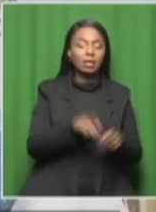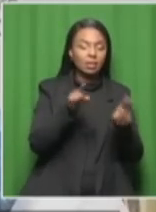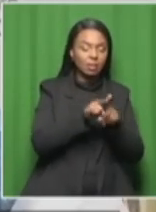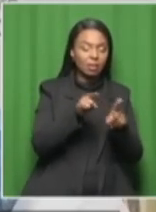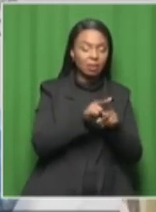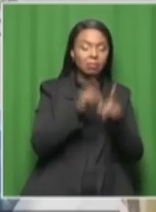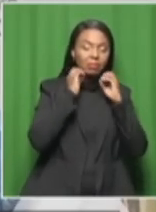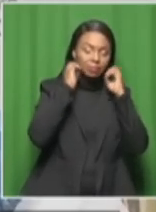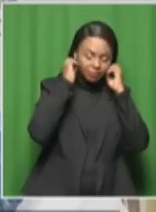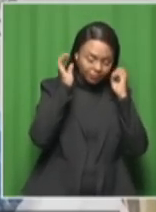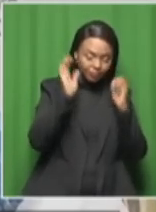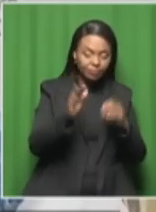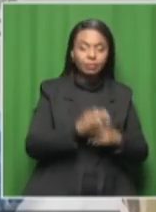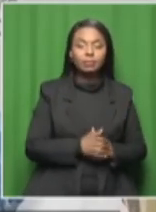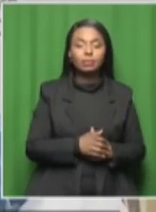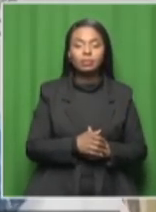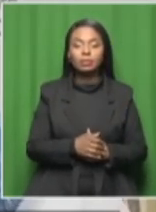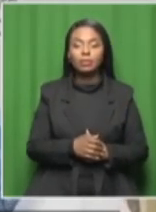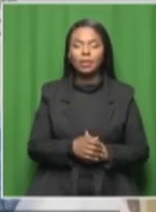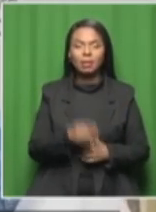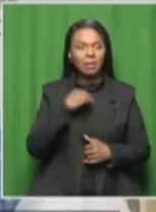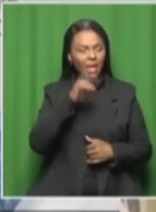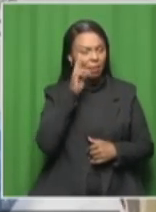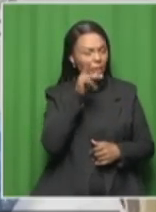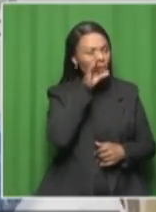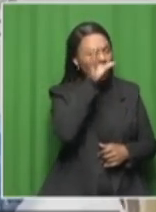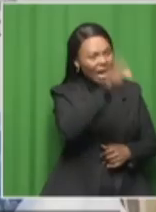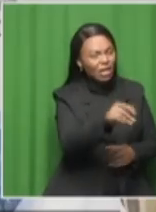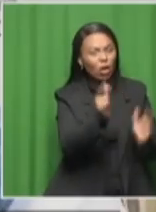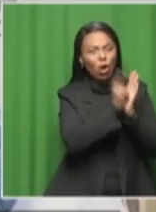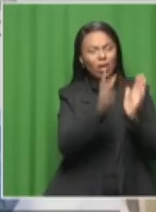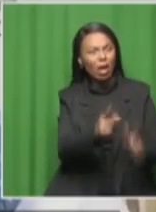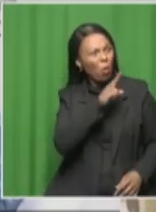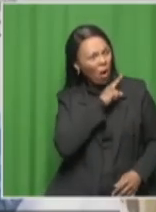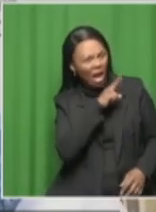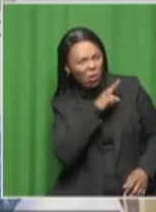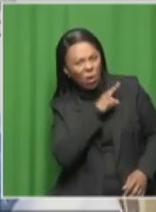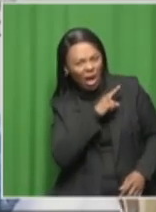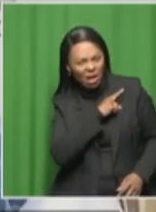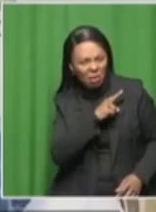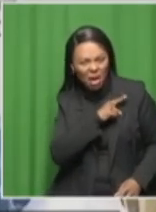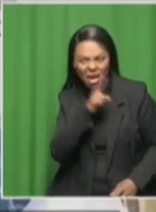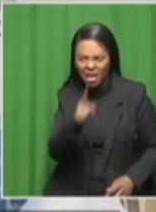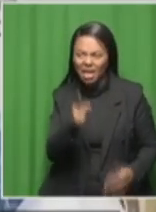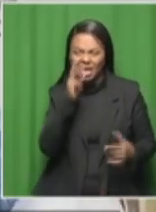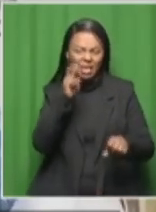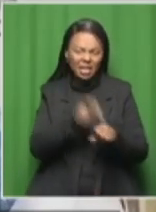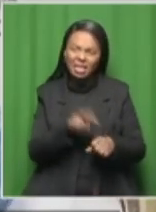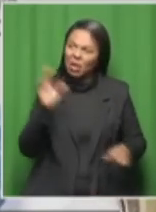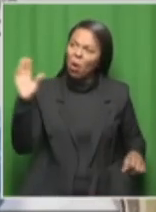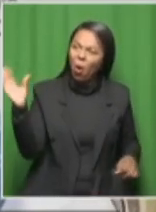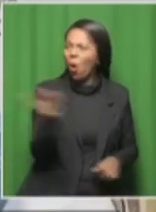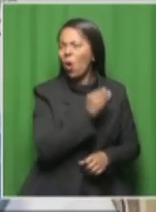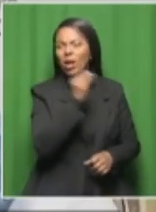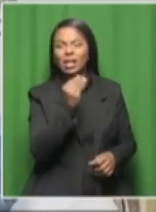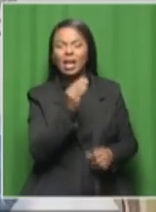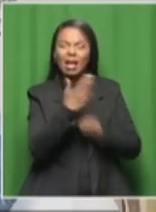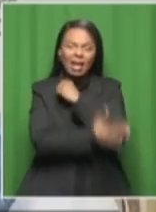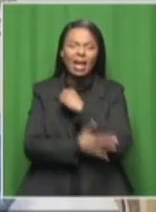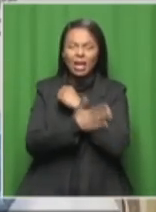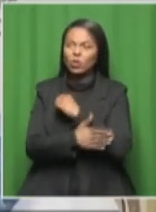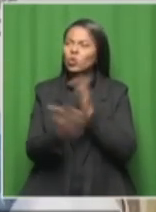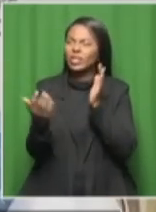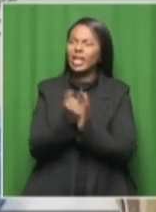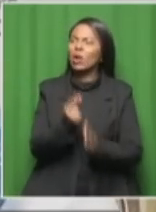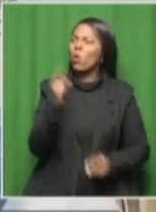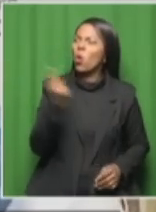South Africa. I remember you asking their lawyer exactly why. Why do they choose South Africa? And in all those other countries, never applied